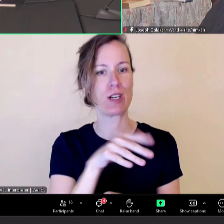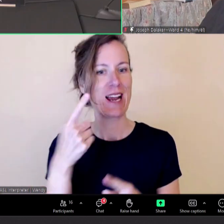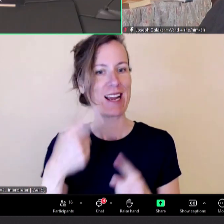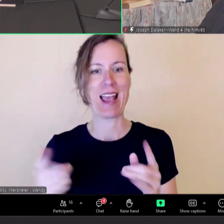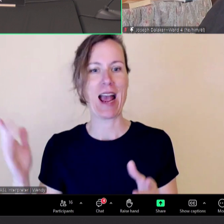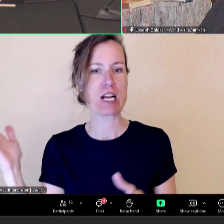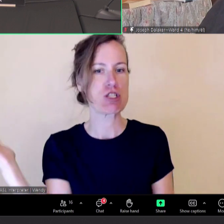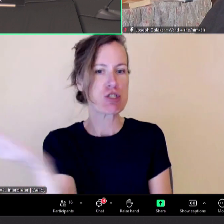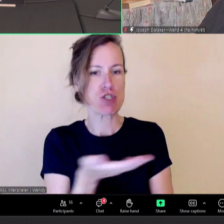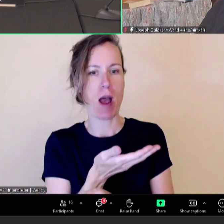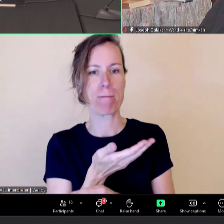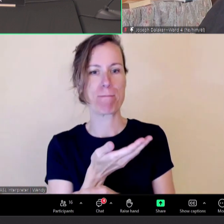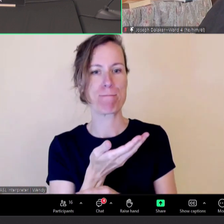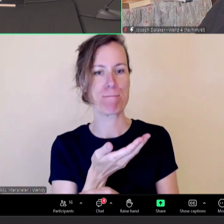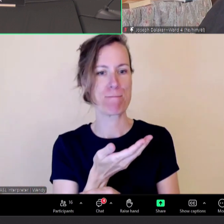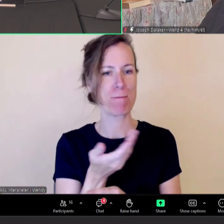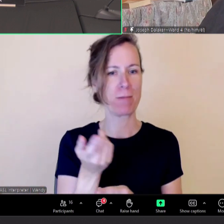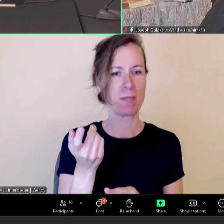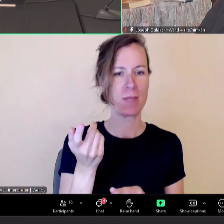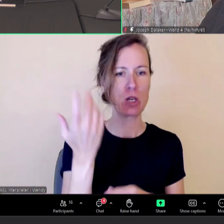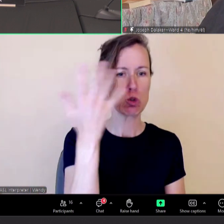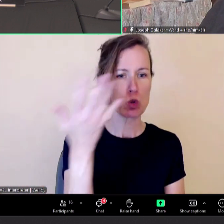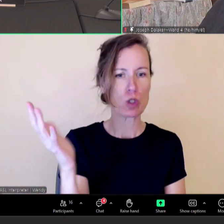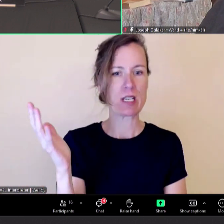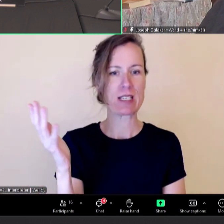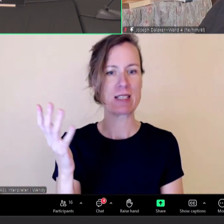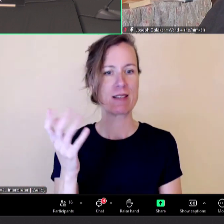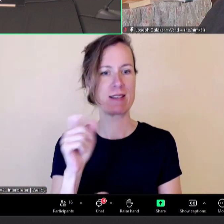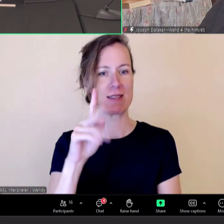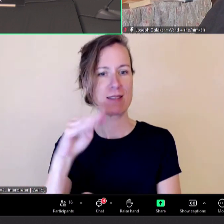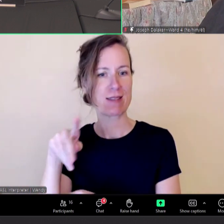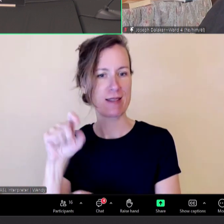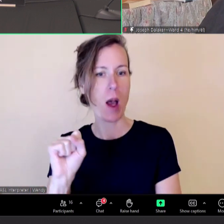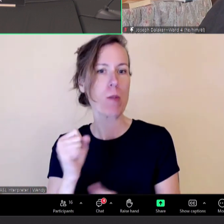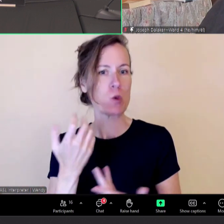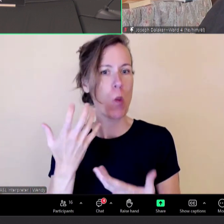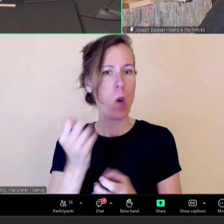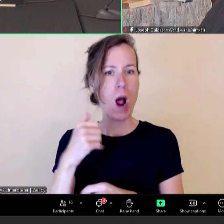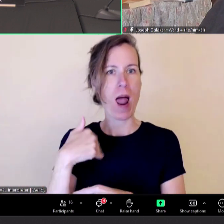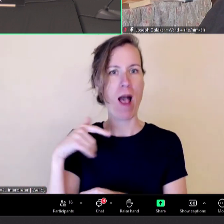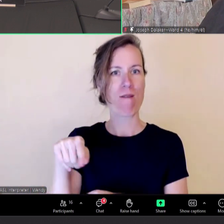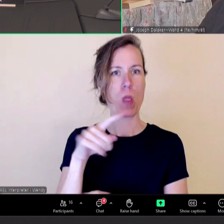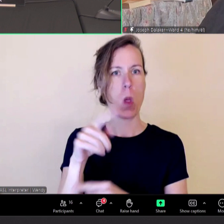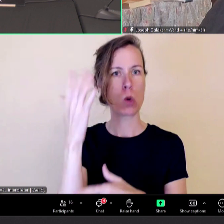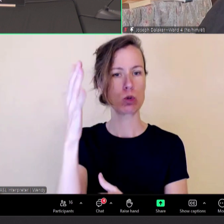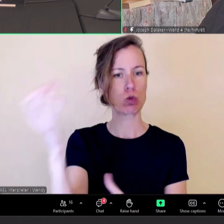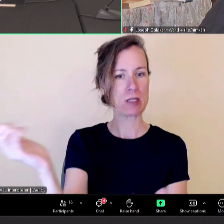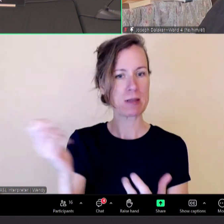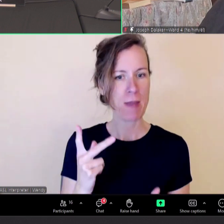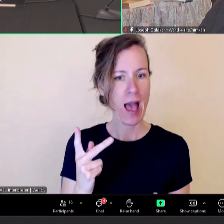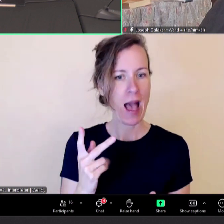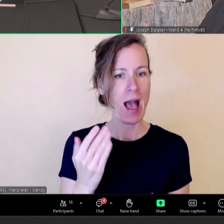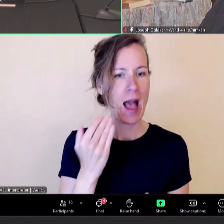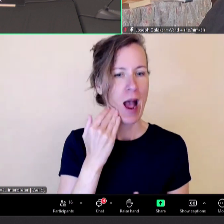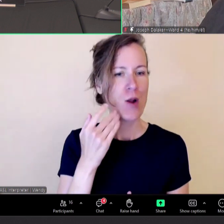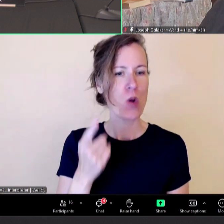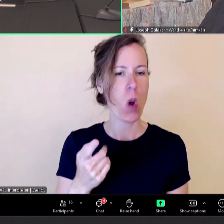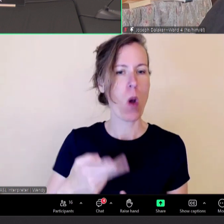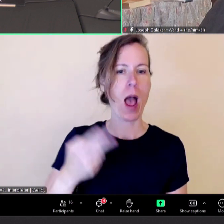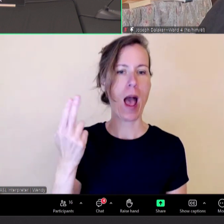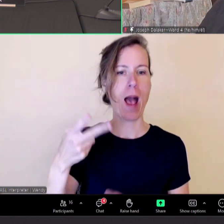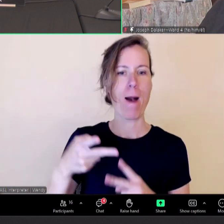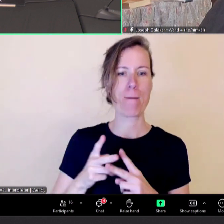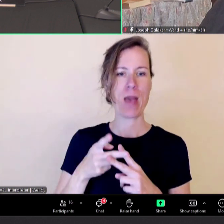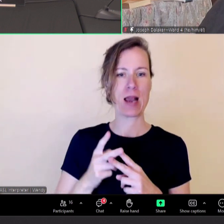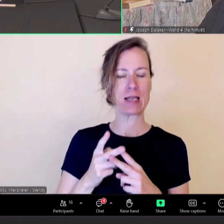like to have the trees back. I do know that they were pretty high maintenance. If they became ill or whatever, they would cut down the trees and replant